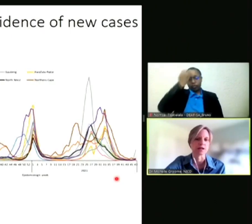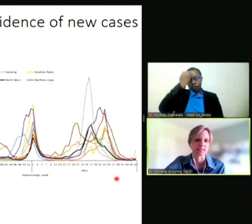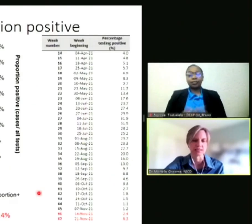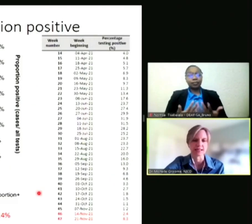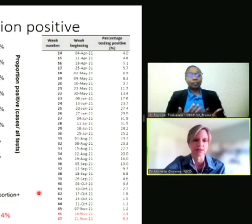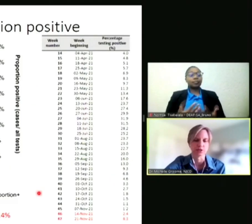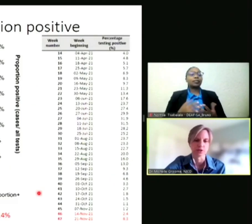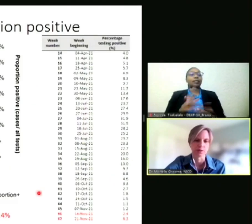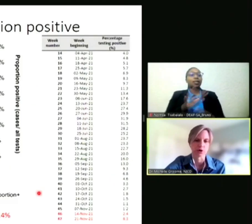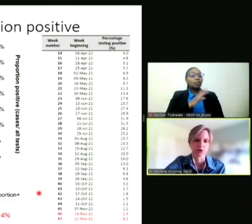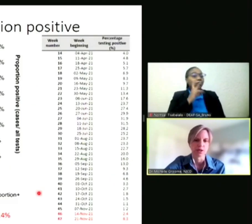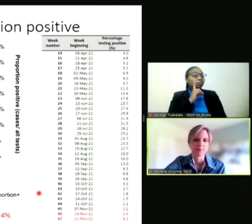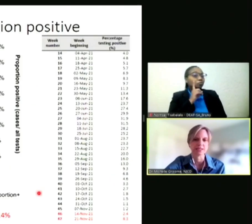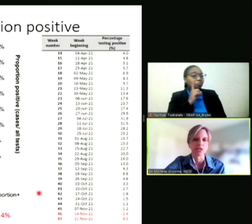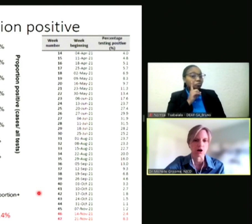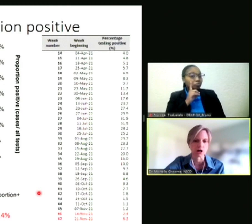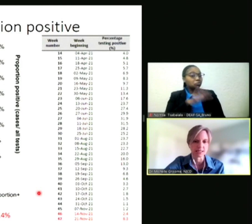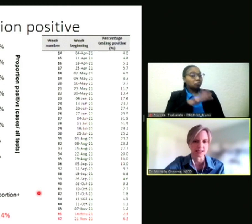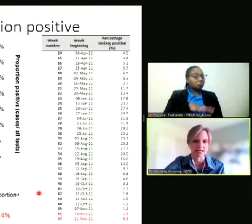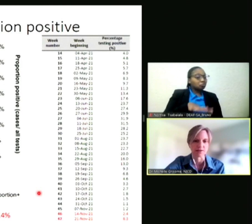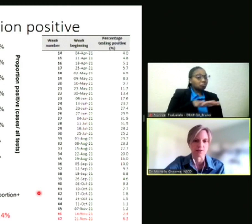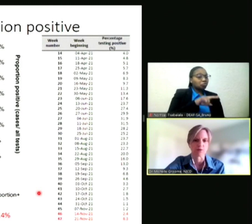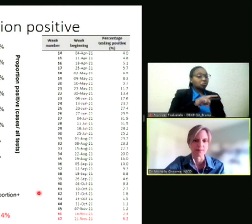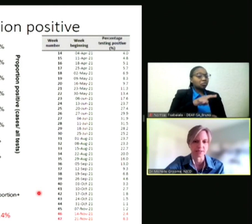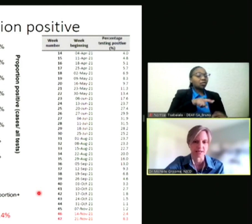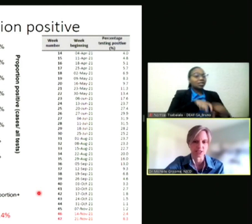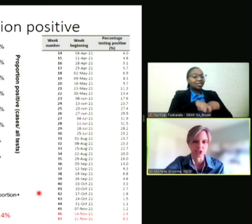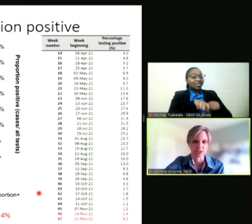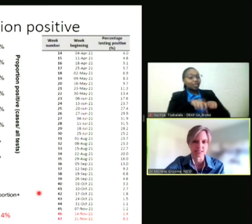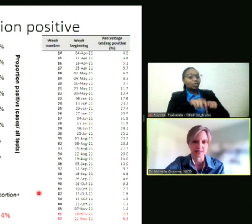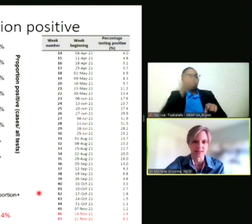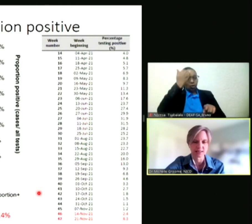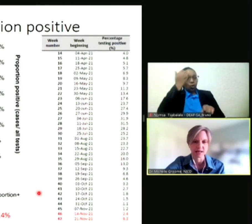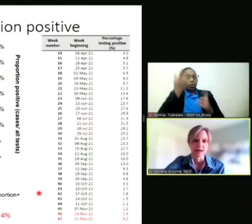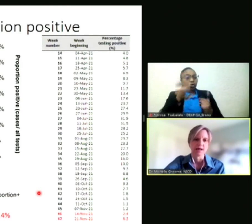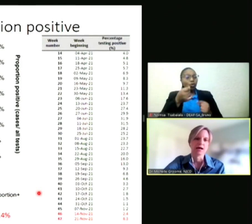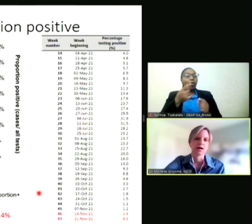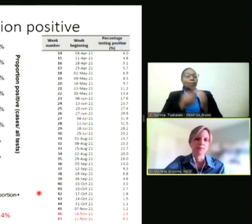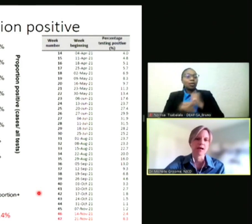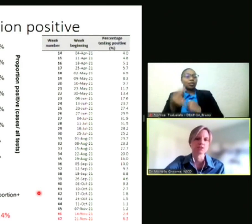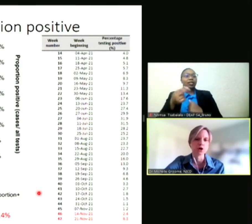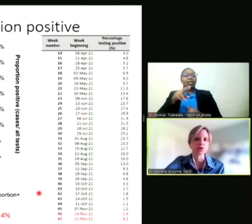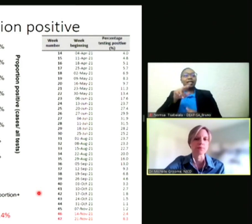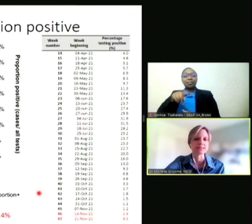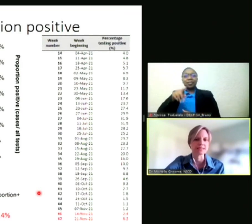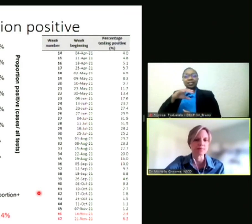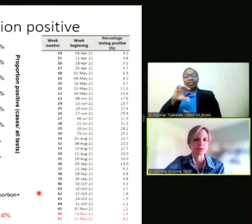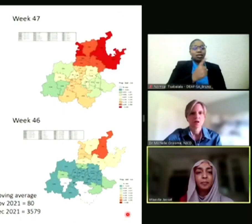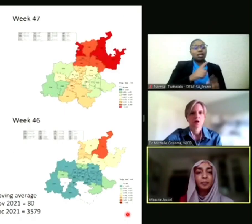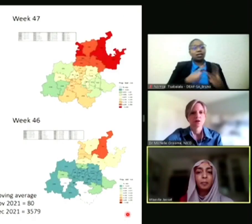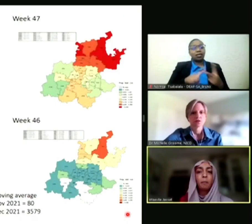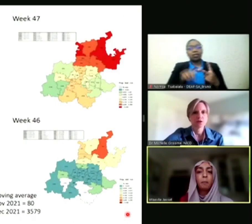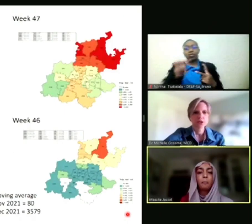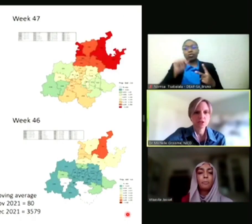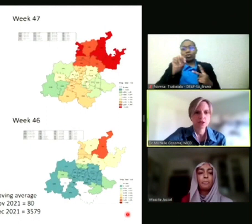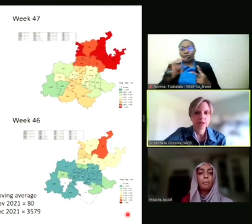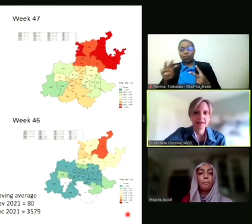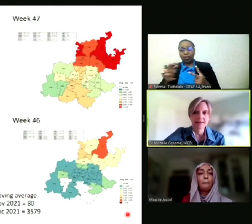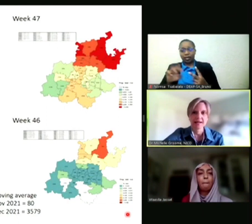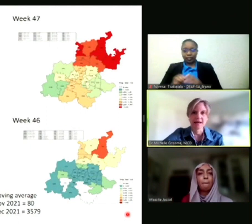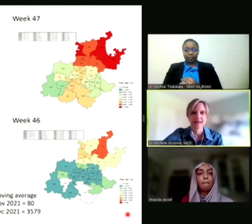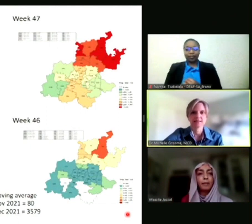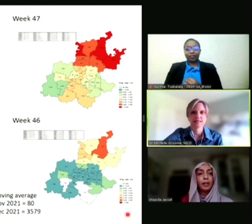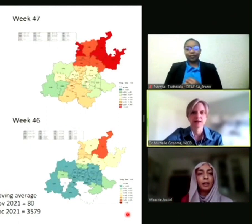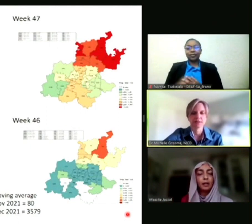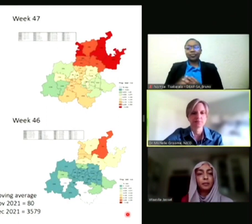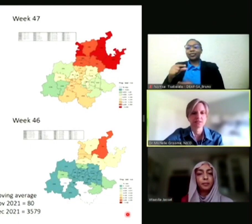ukuthi bangaphezulu kweinkulungwane ezilishumi nomuvo abantu asebesuleleke ngalesisifo nokuchaza ukuthi izibalo zinyuke